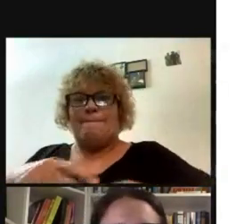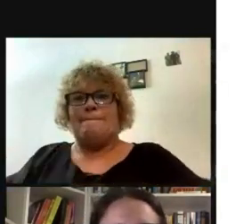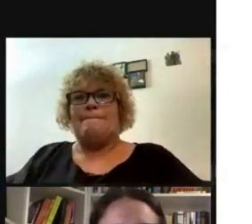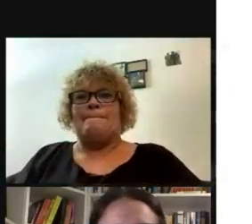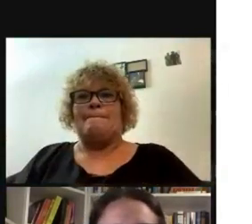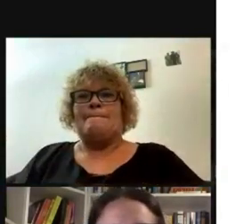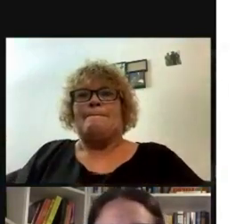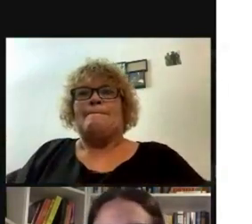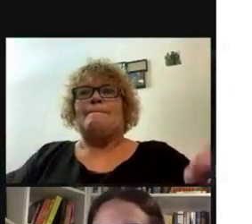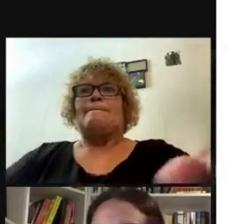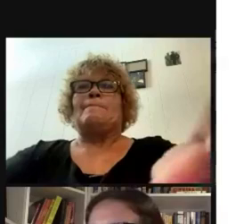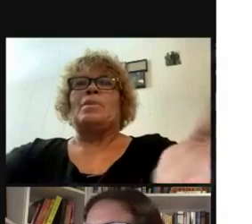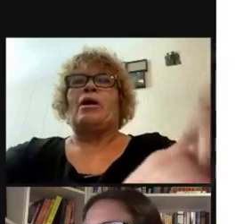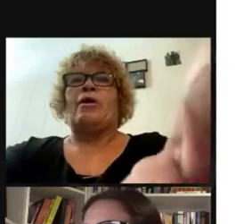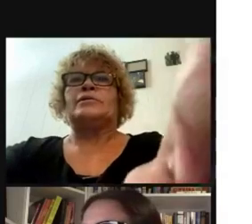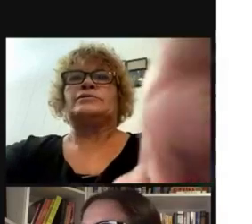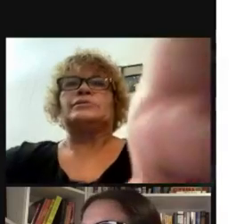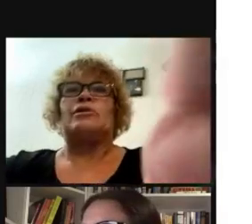Let's see.